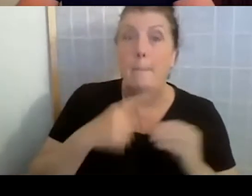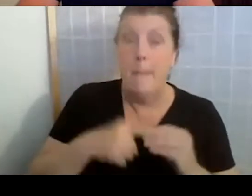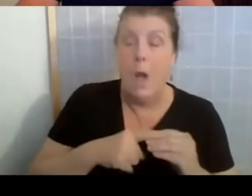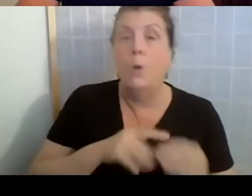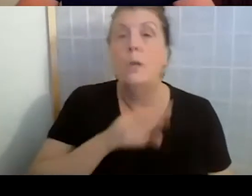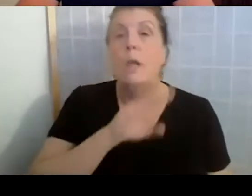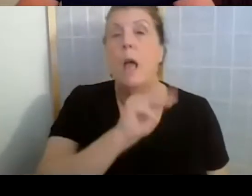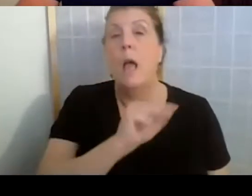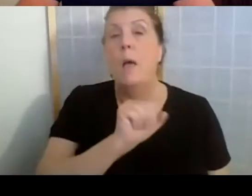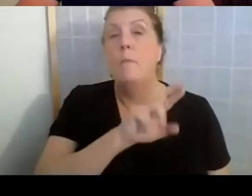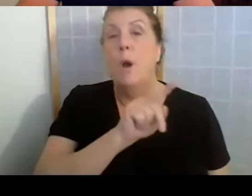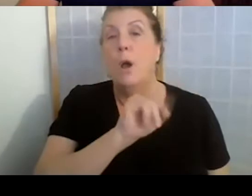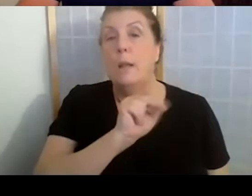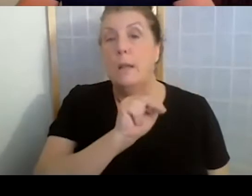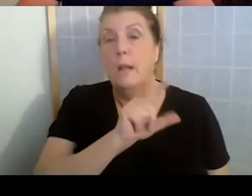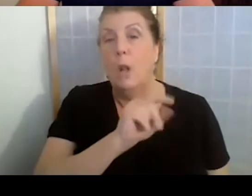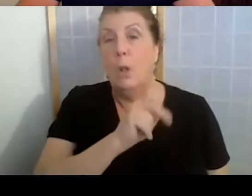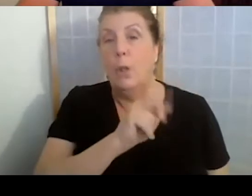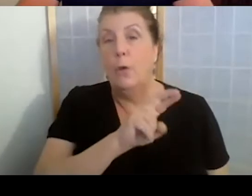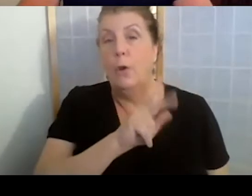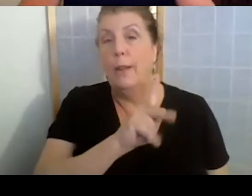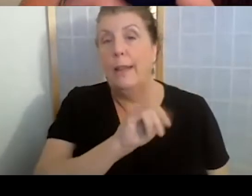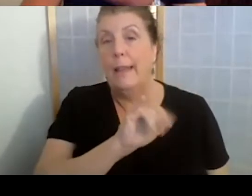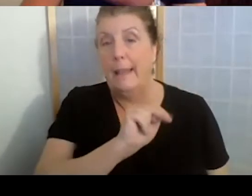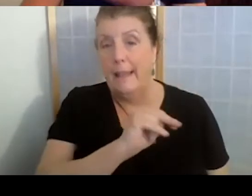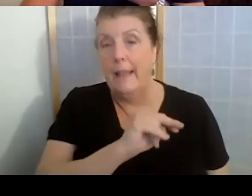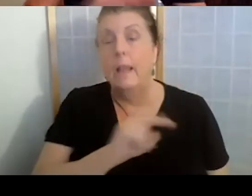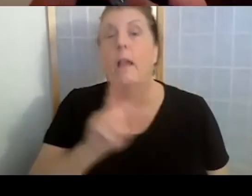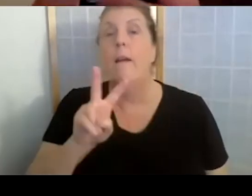the split between those two factions